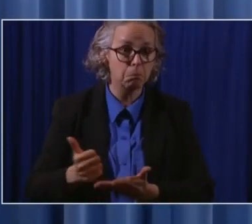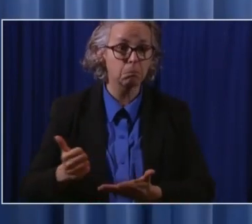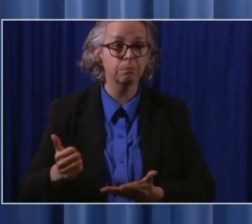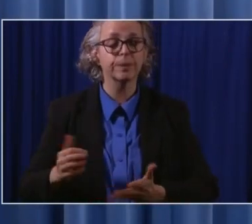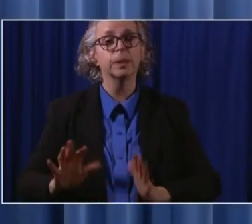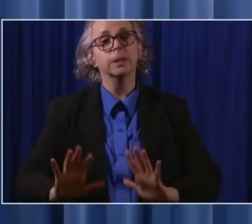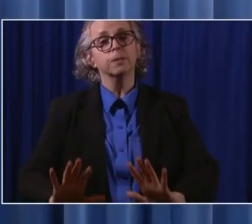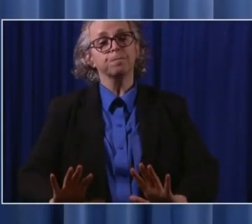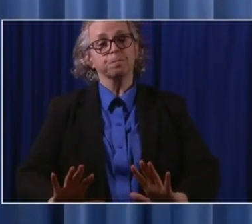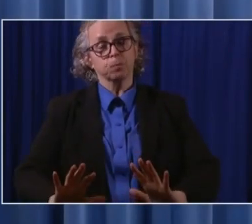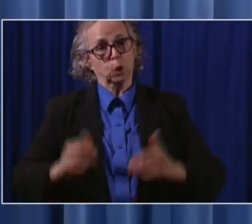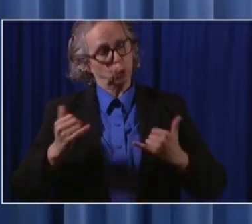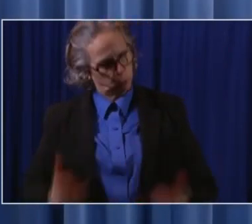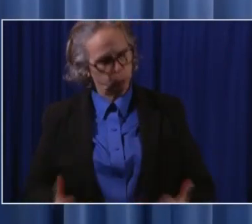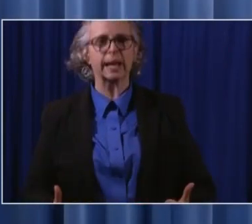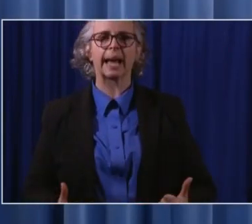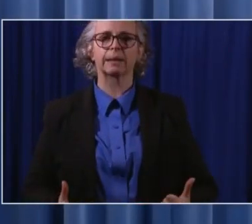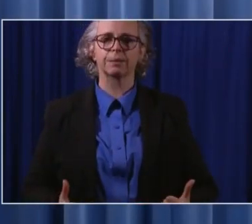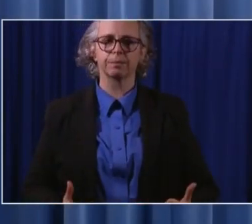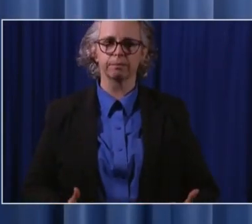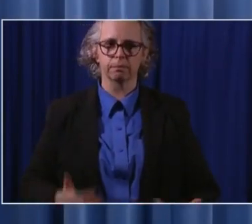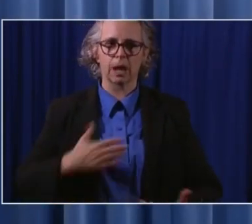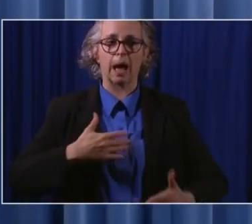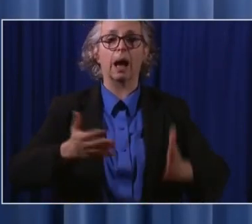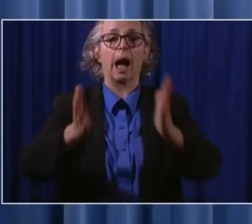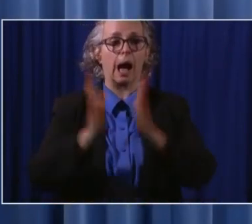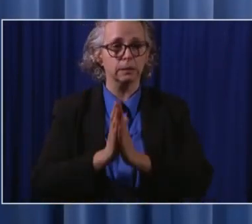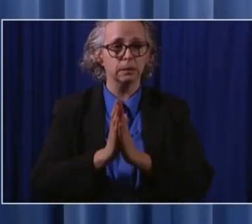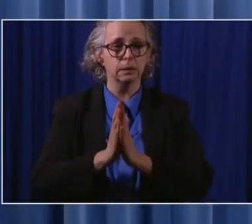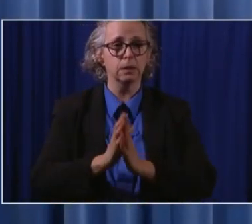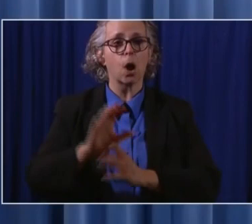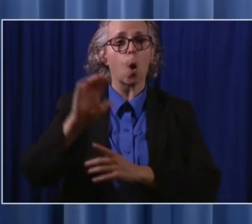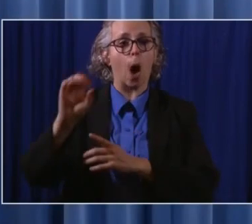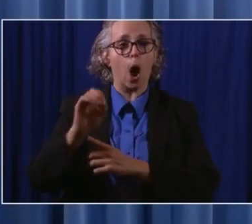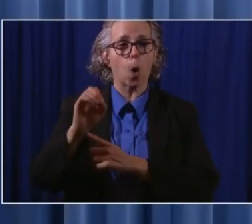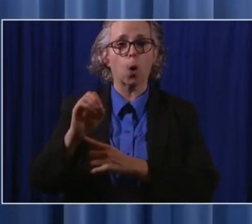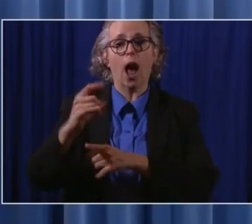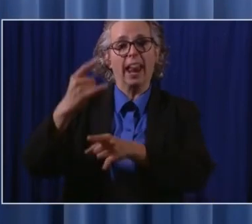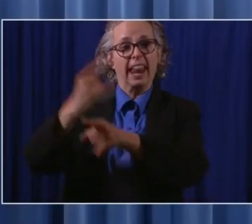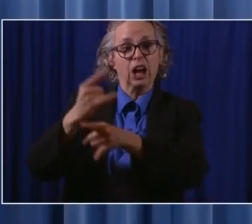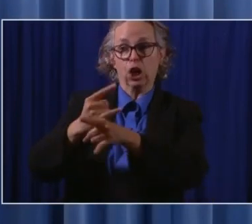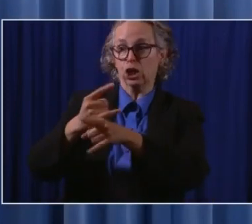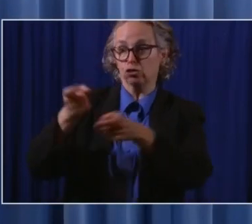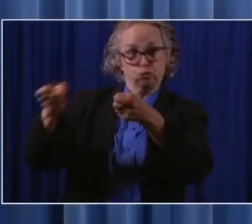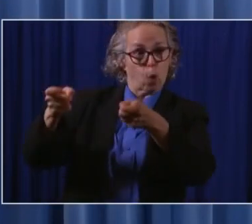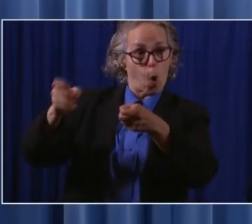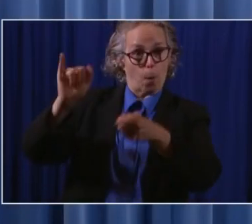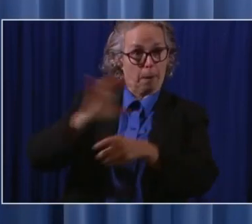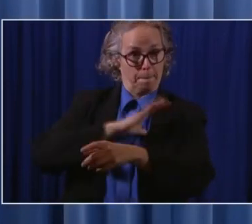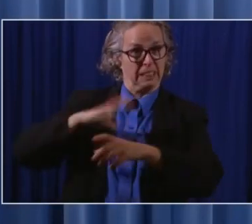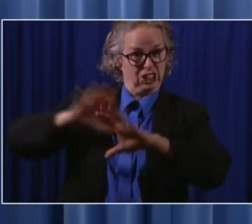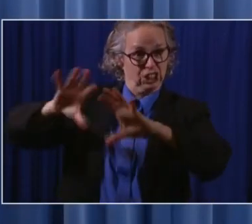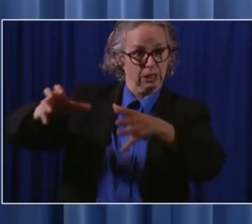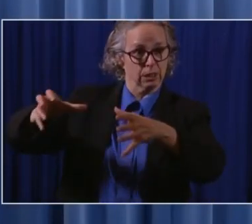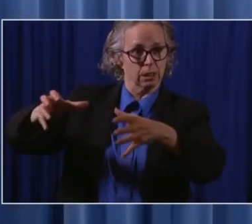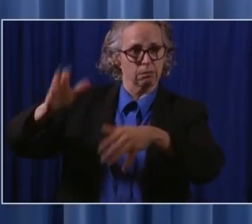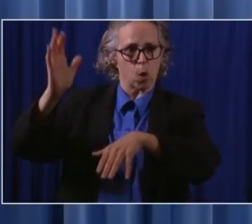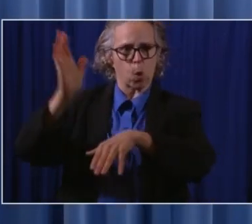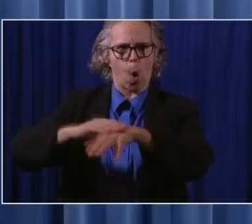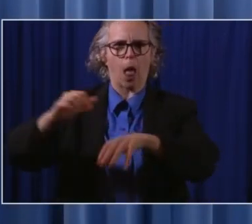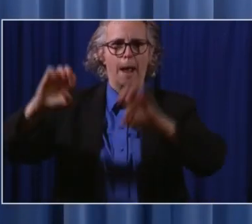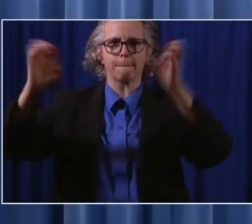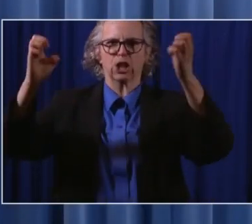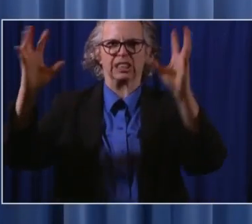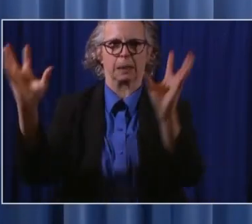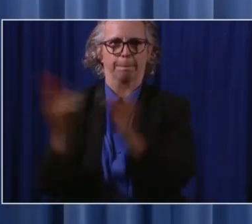announcing that I have requested the Ohio Liquor Control Commission to call an emergency meeting to consider enacting a statewide emergency rule related